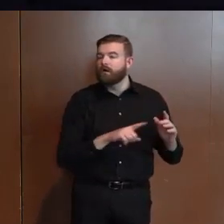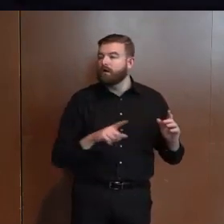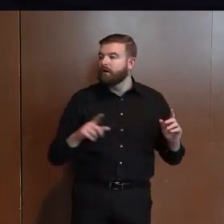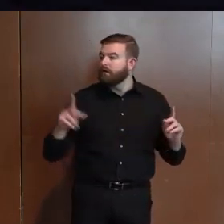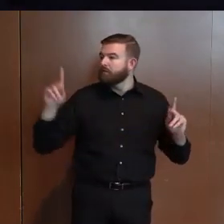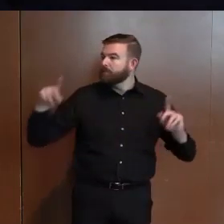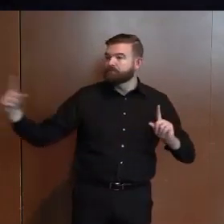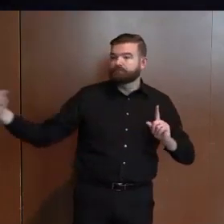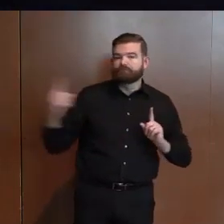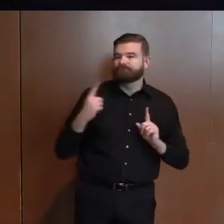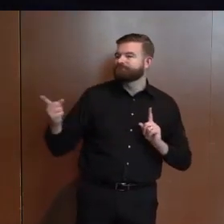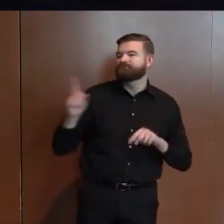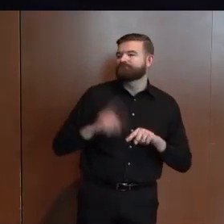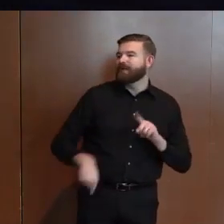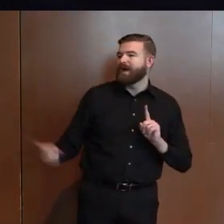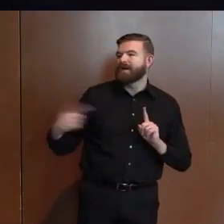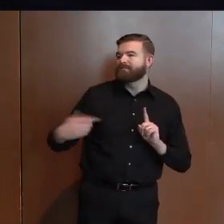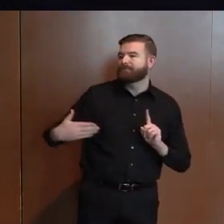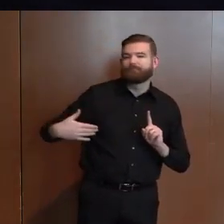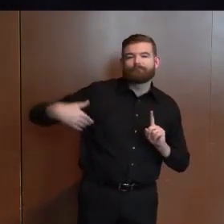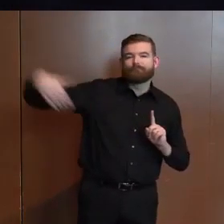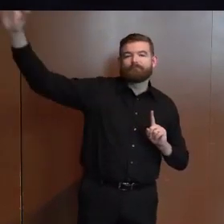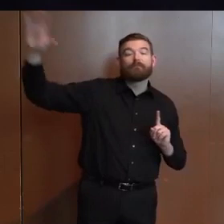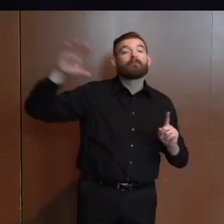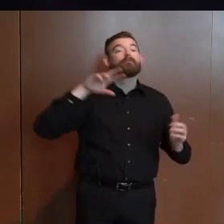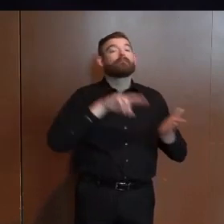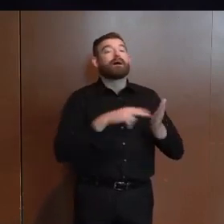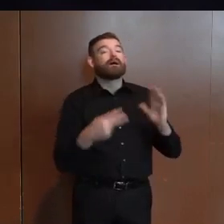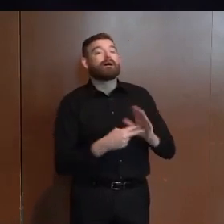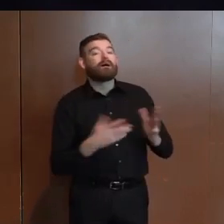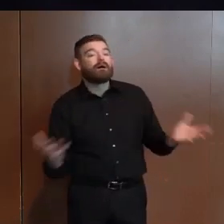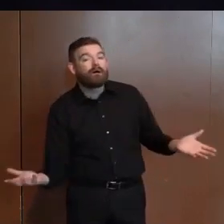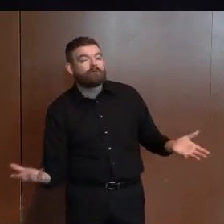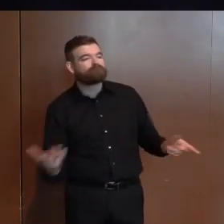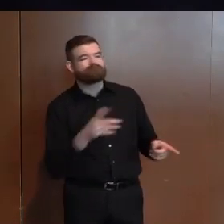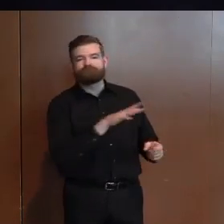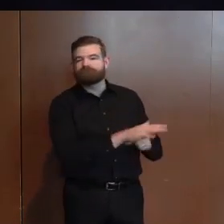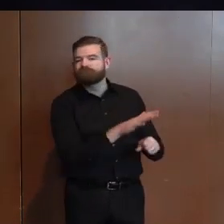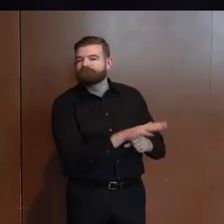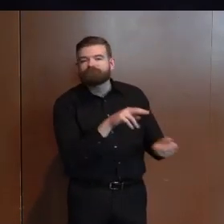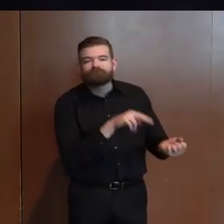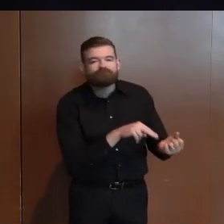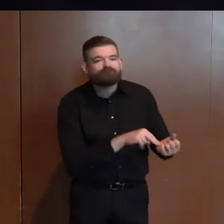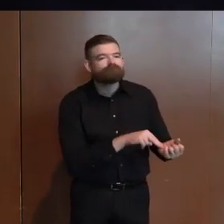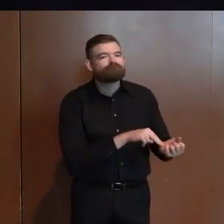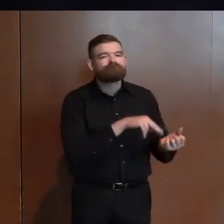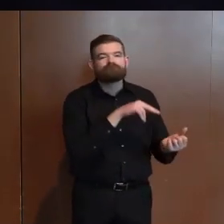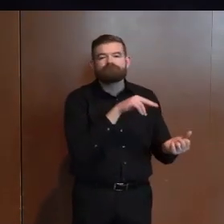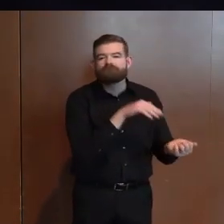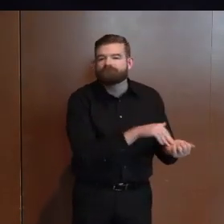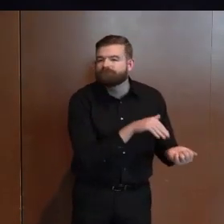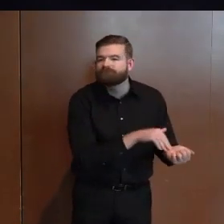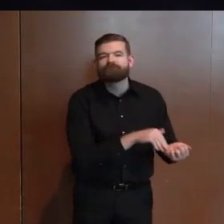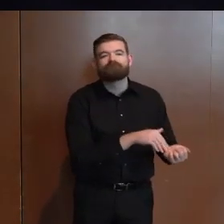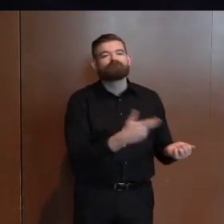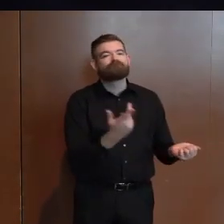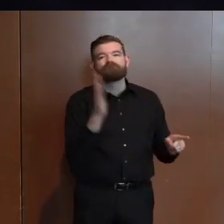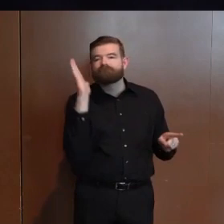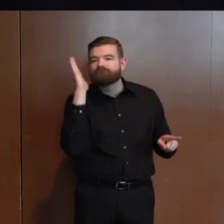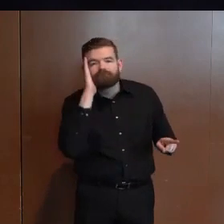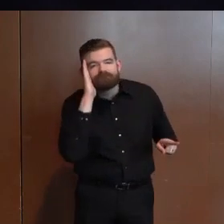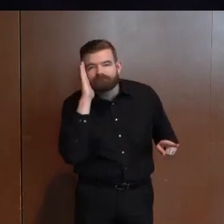in the door appropriately? And do I have the capacity, the volume, the beds? There's lots of reasons to go on divert. Sometimes